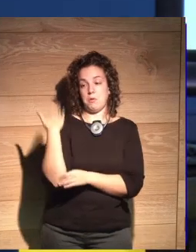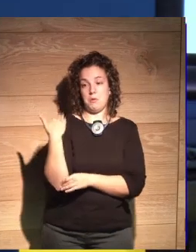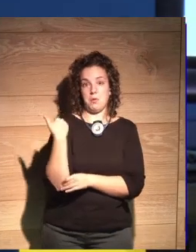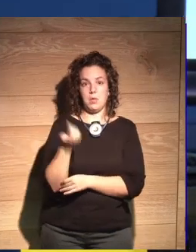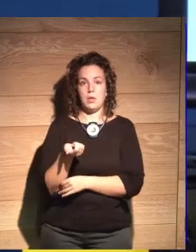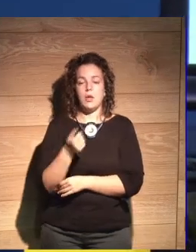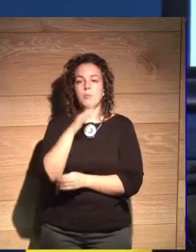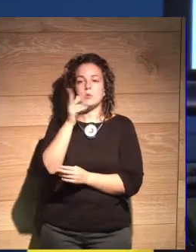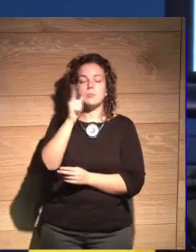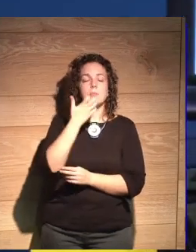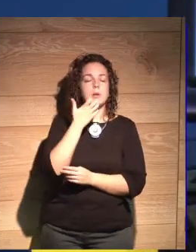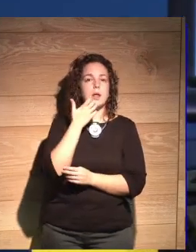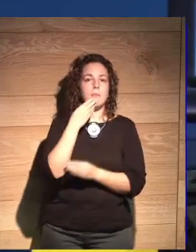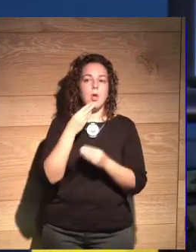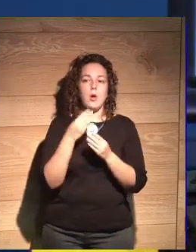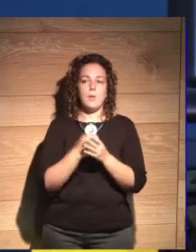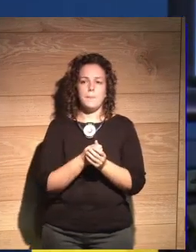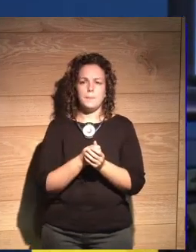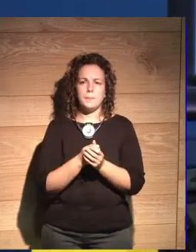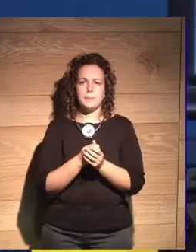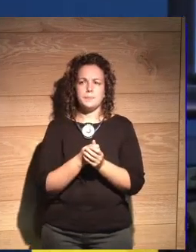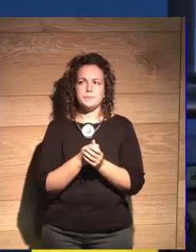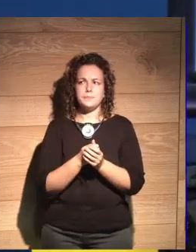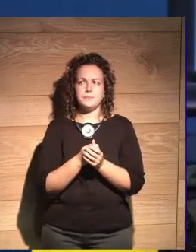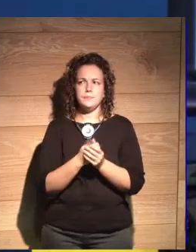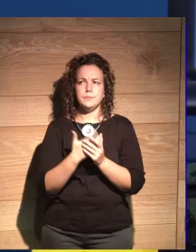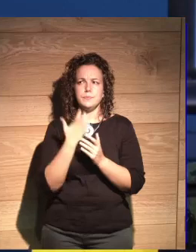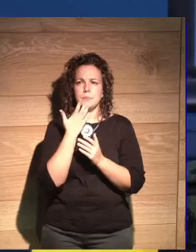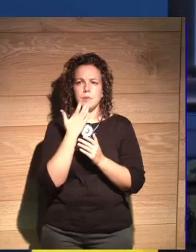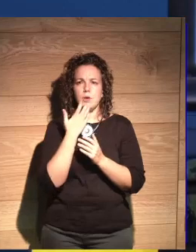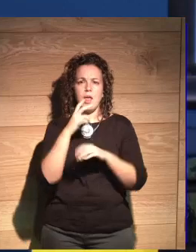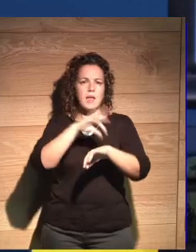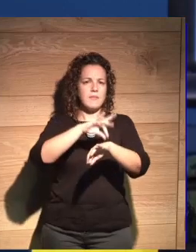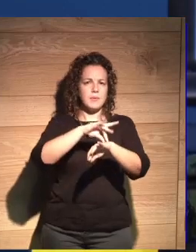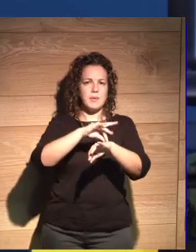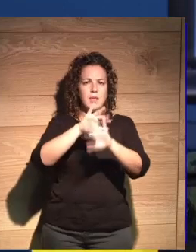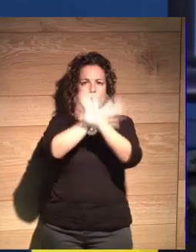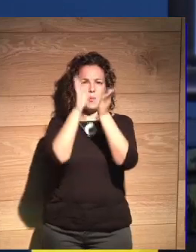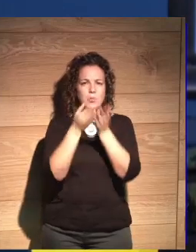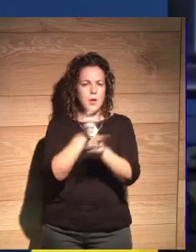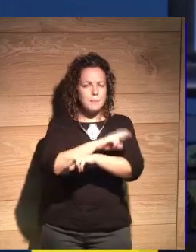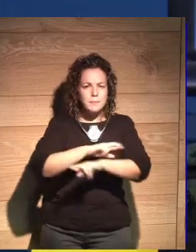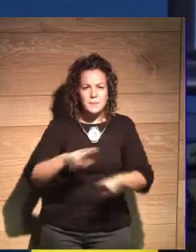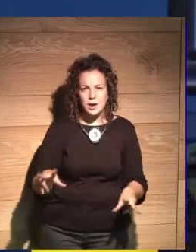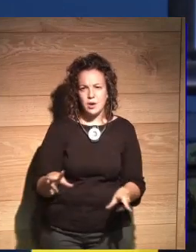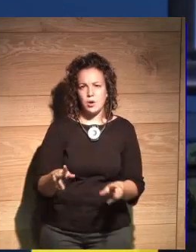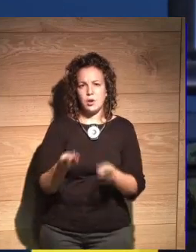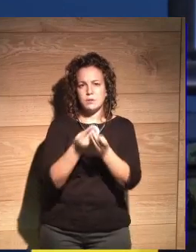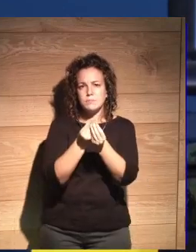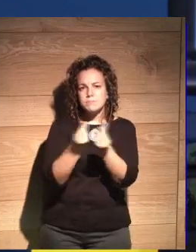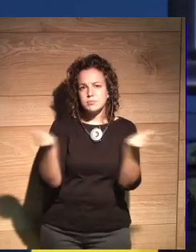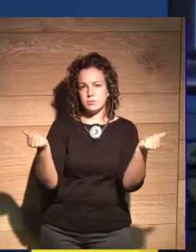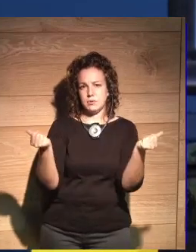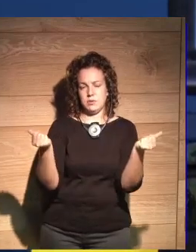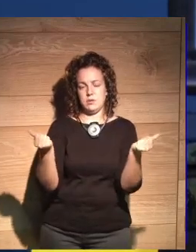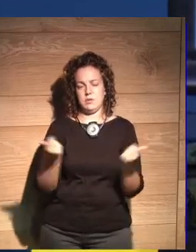eliminate the worst disease of human history, smallpox, as a worldwide effort, and boy was that difficult, getting the